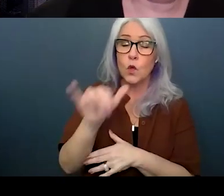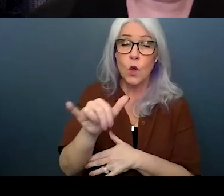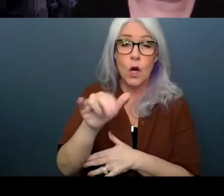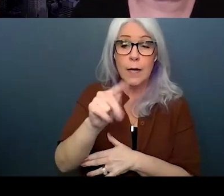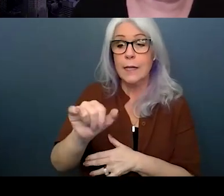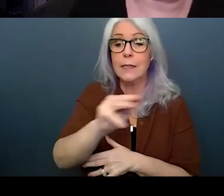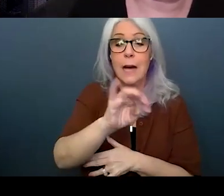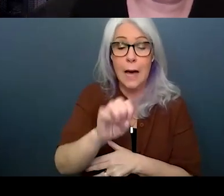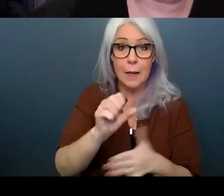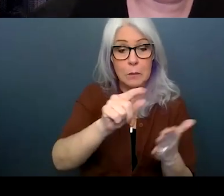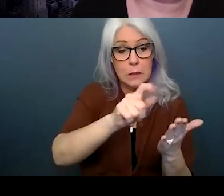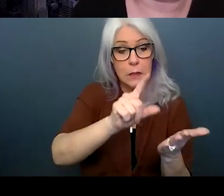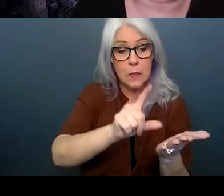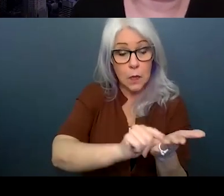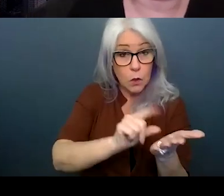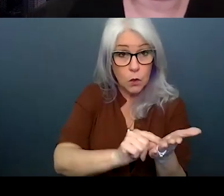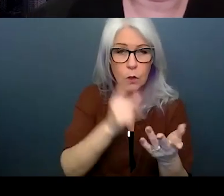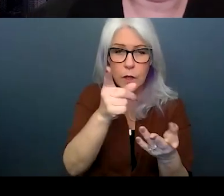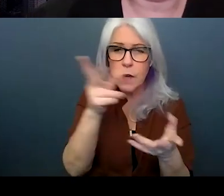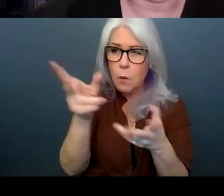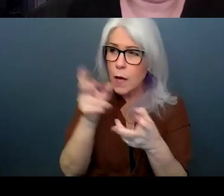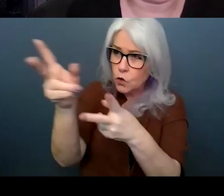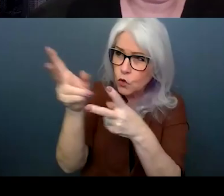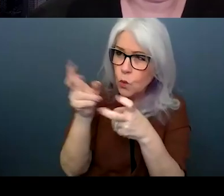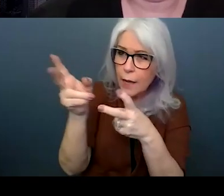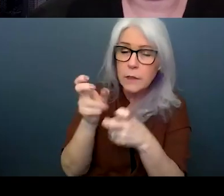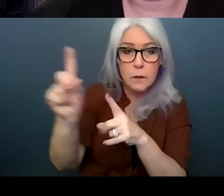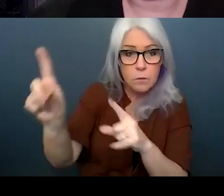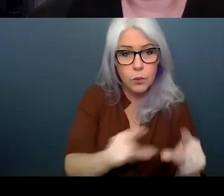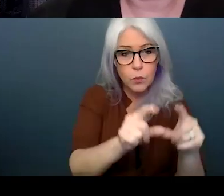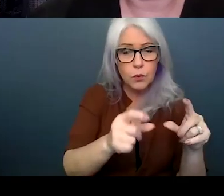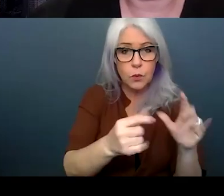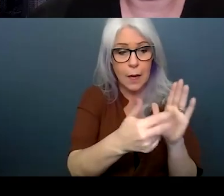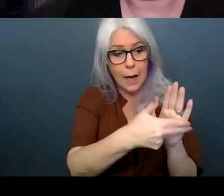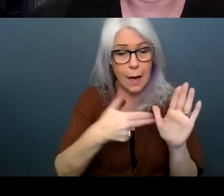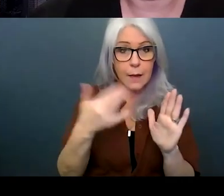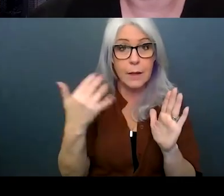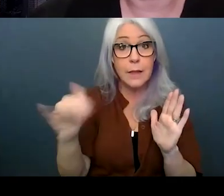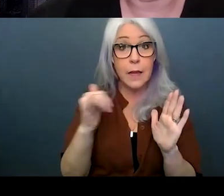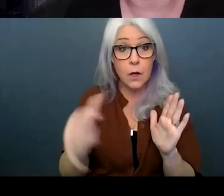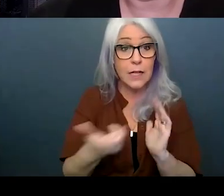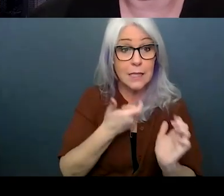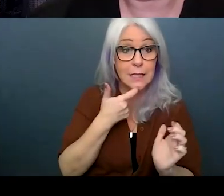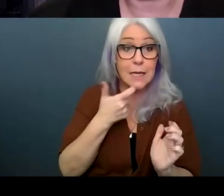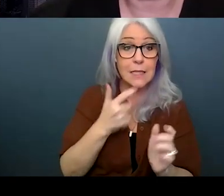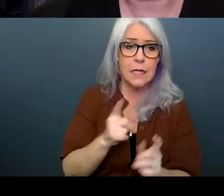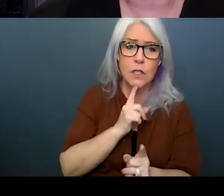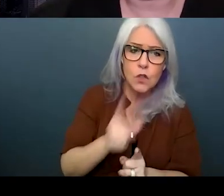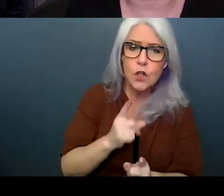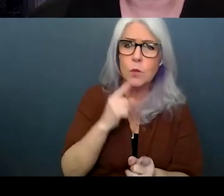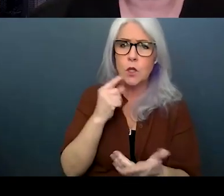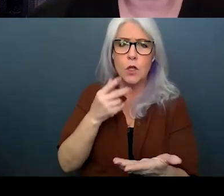I wanted to do a direct quotation of the text that's highlighted in yellow, and it reads considerable and compelling